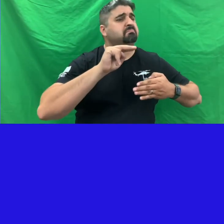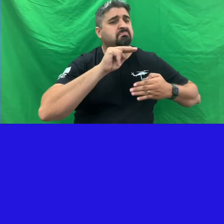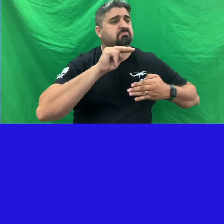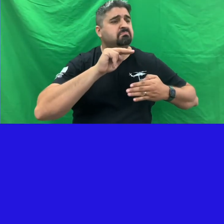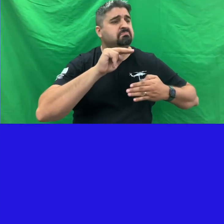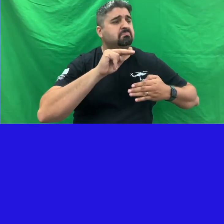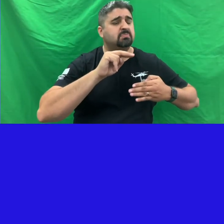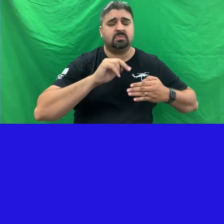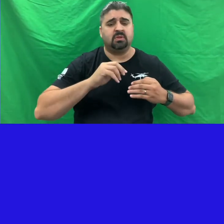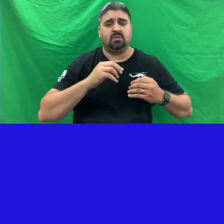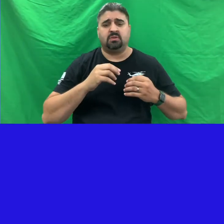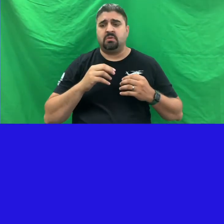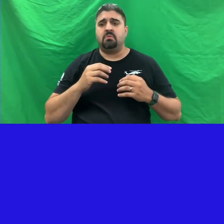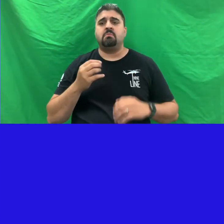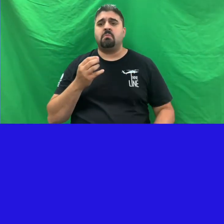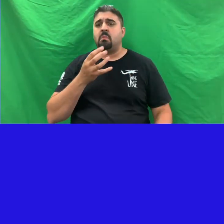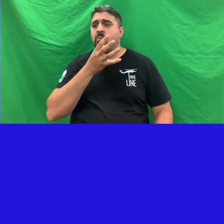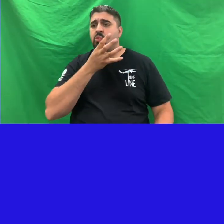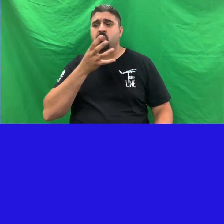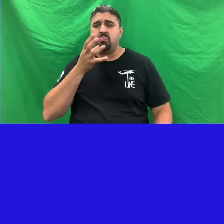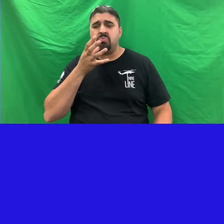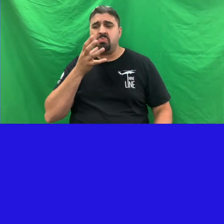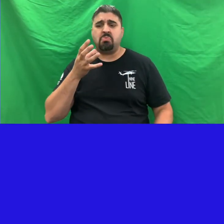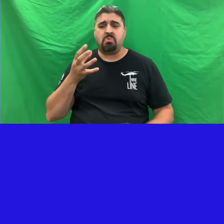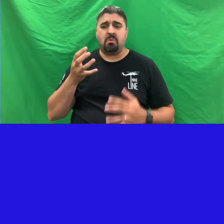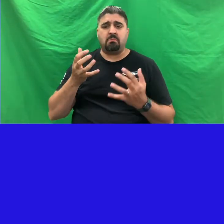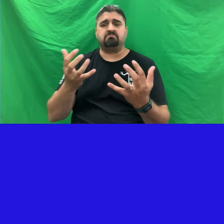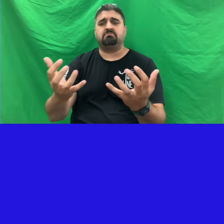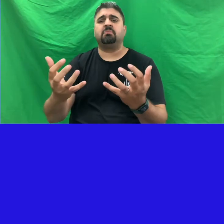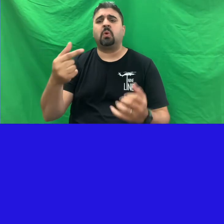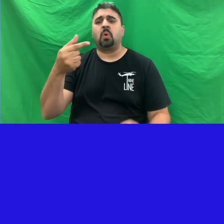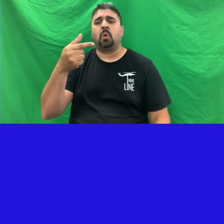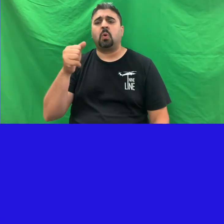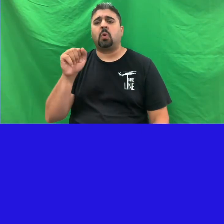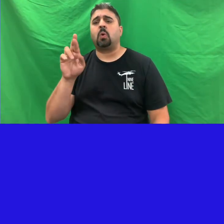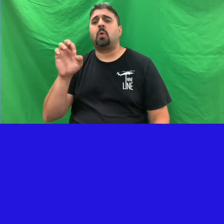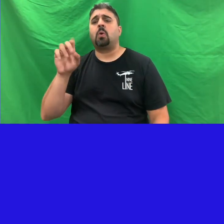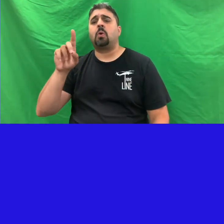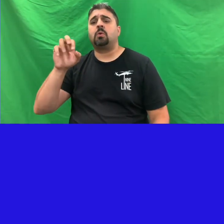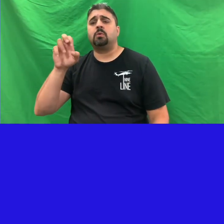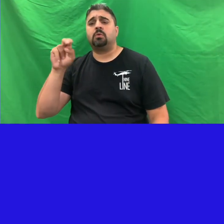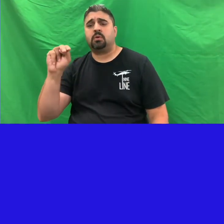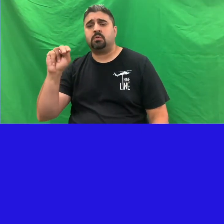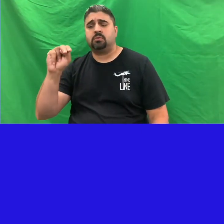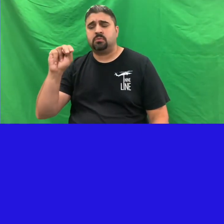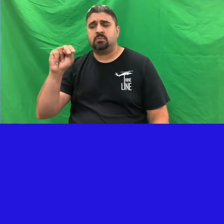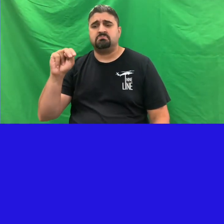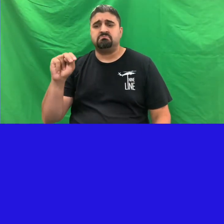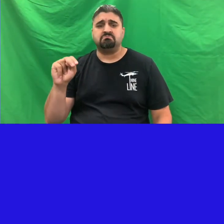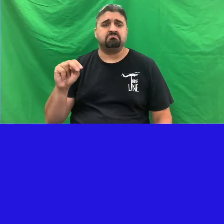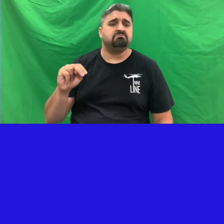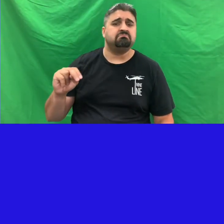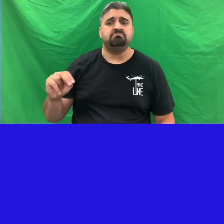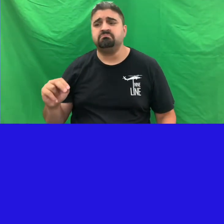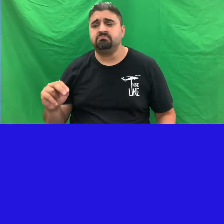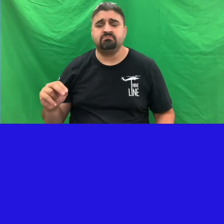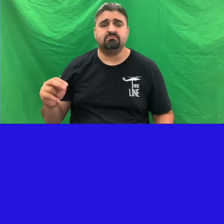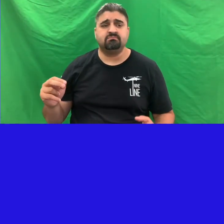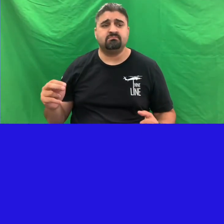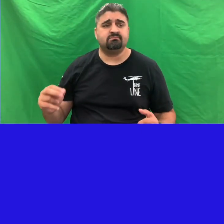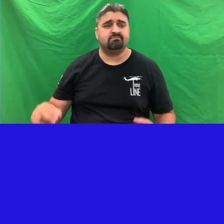Toad looked through the windows. He looked in the garden. He did not see Frog.